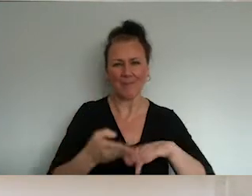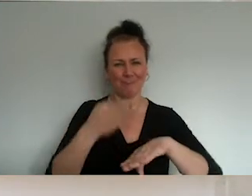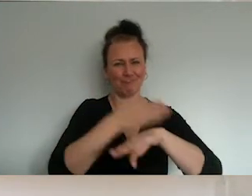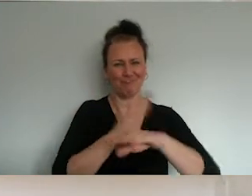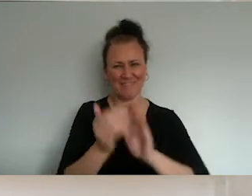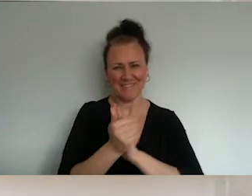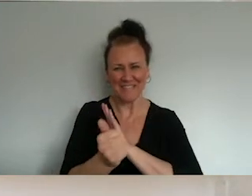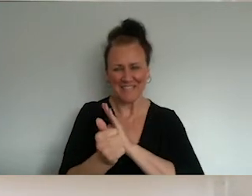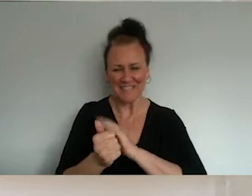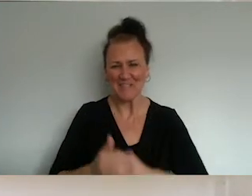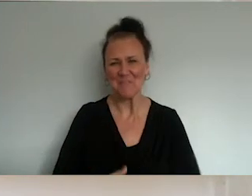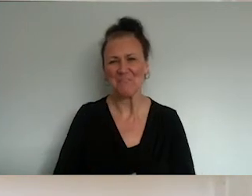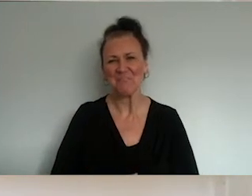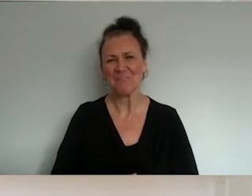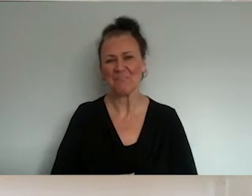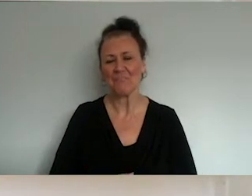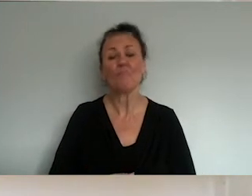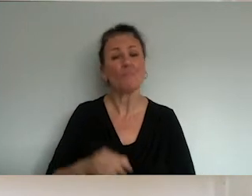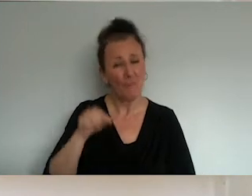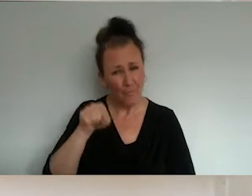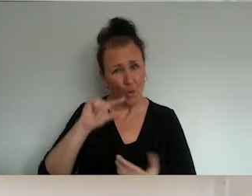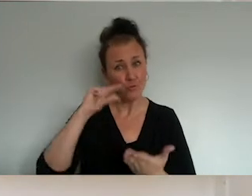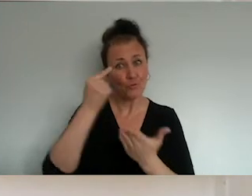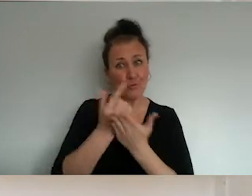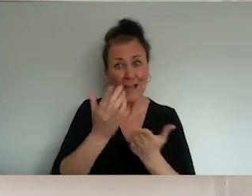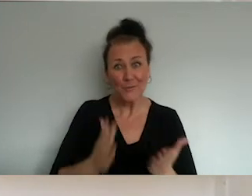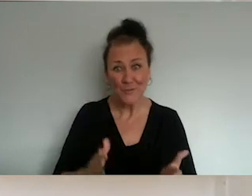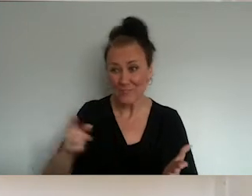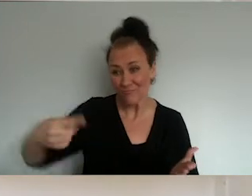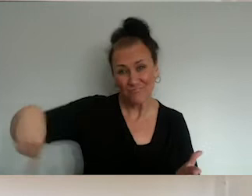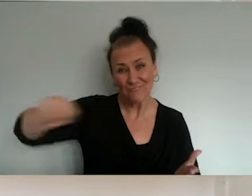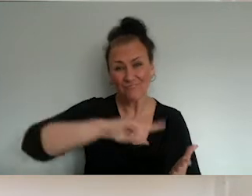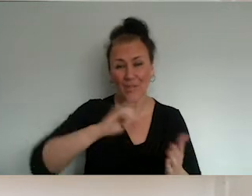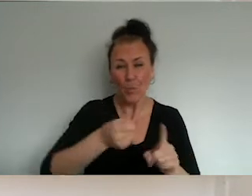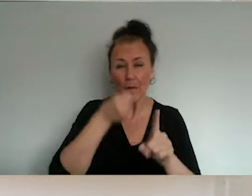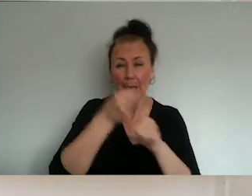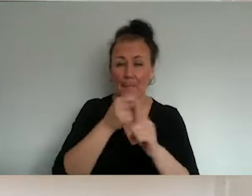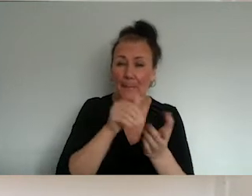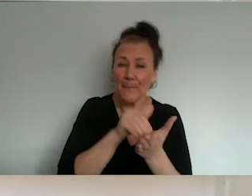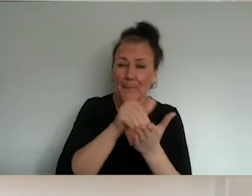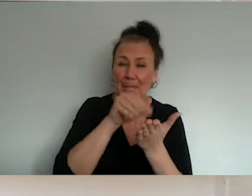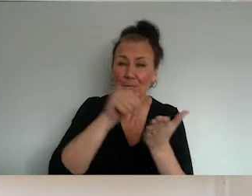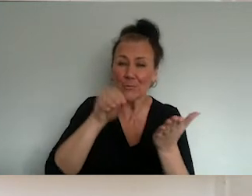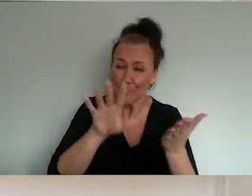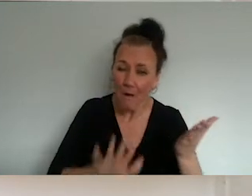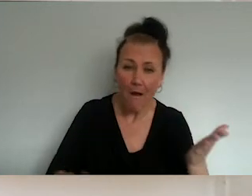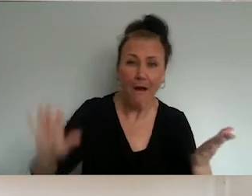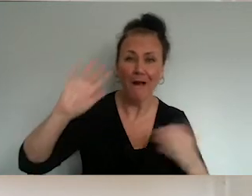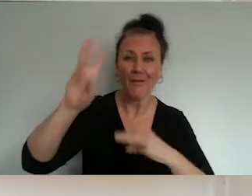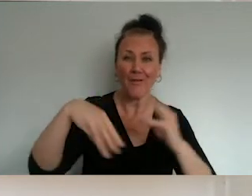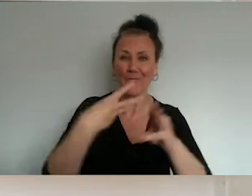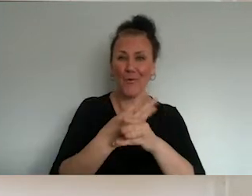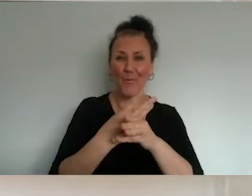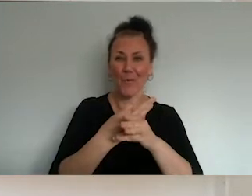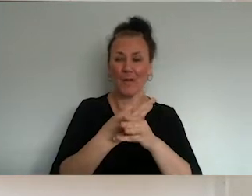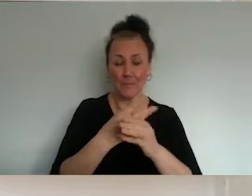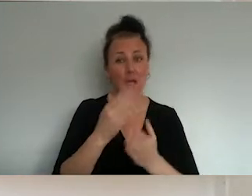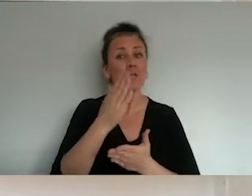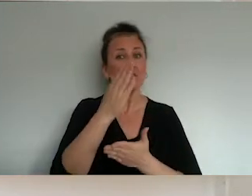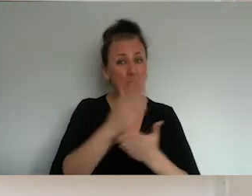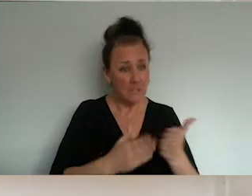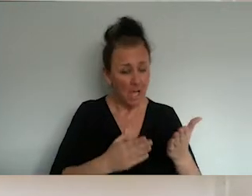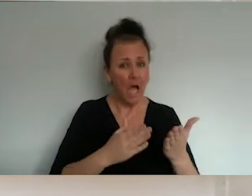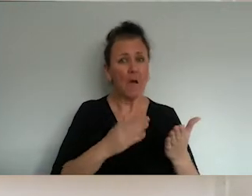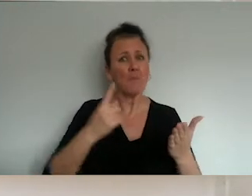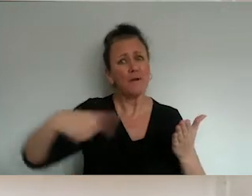and skills. Equipped with this outlook, our graduates touch millions of lives around the world through their work on the front lines